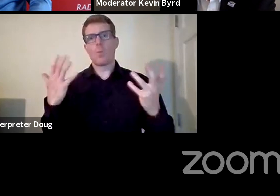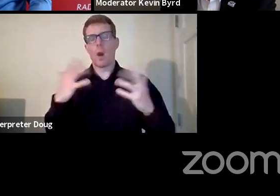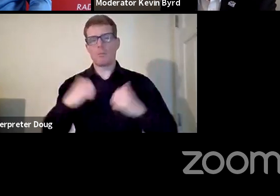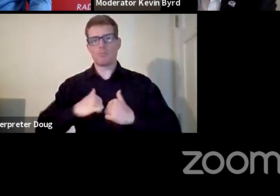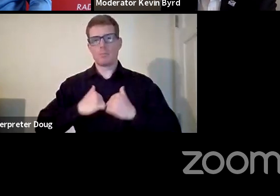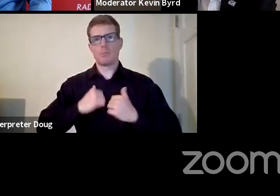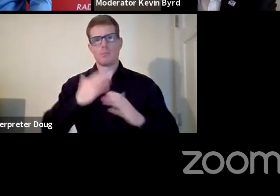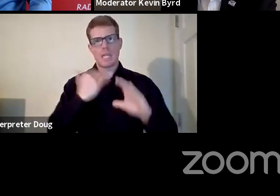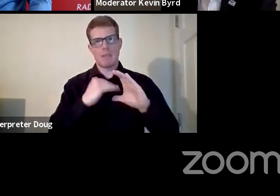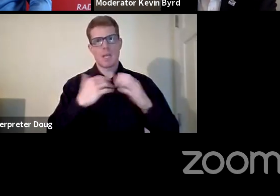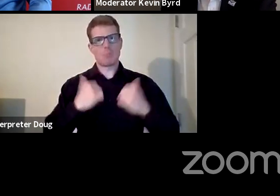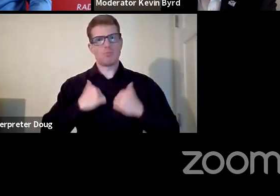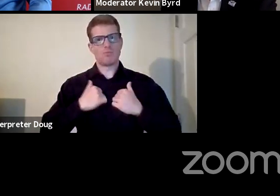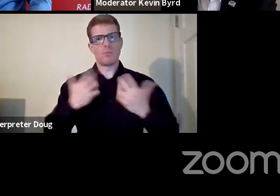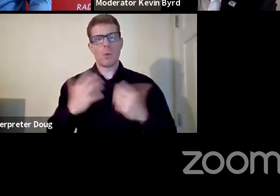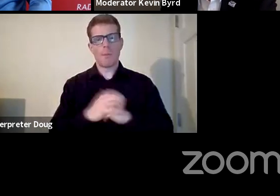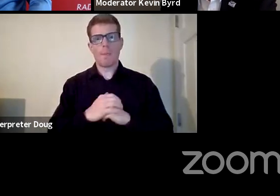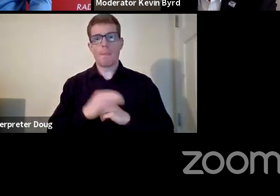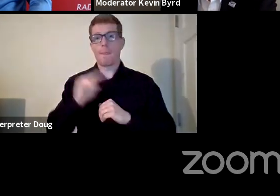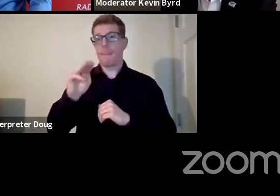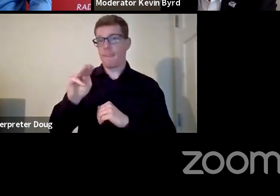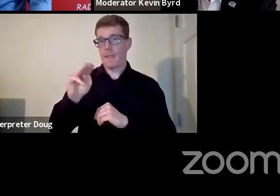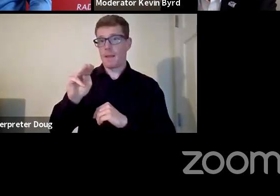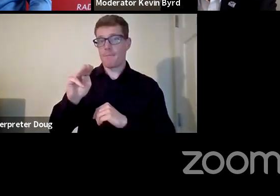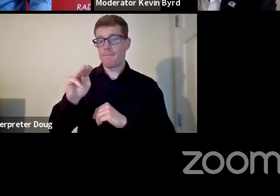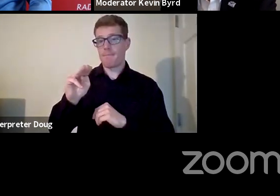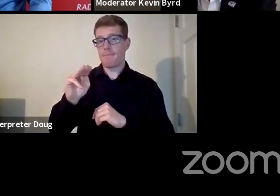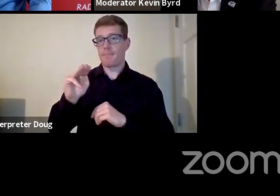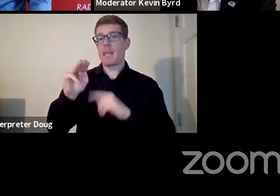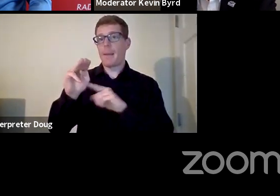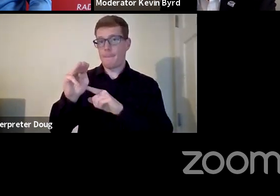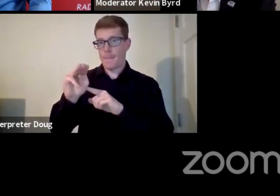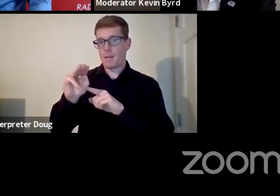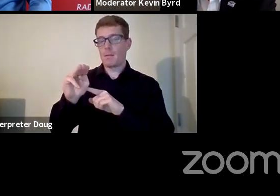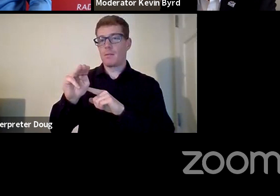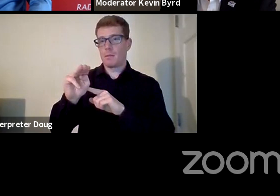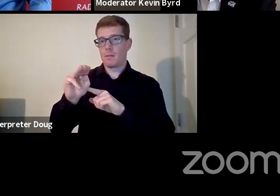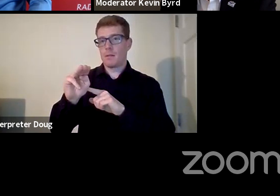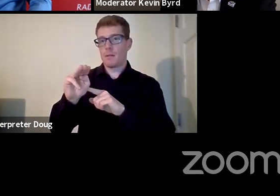remotely. M as in Mark,